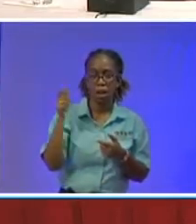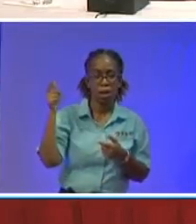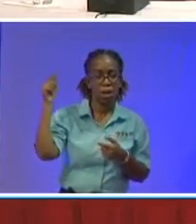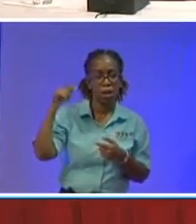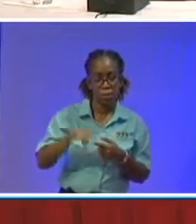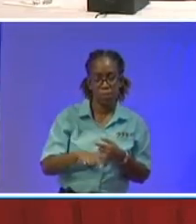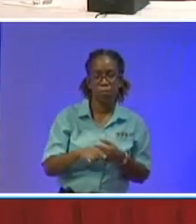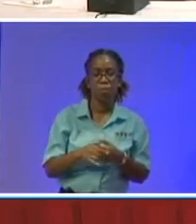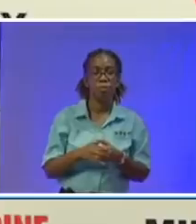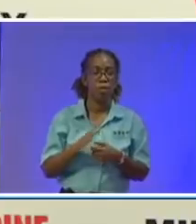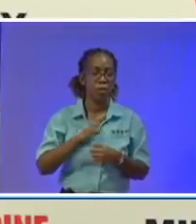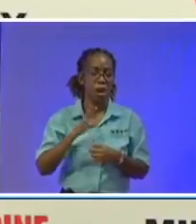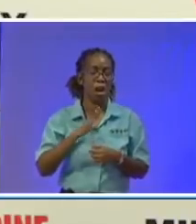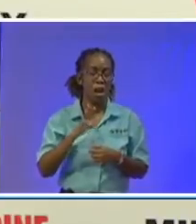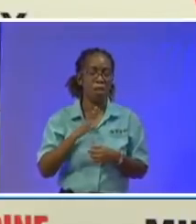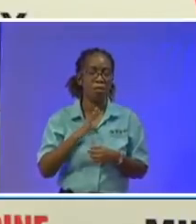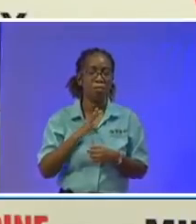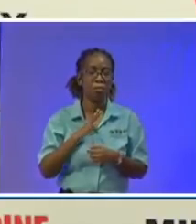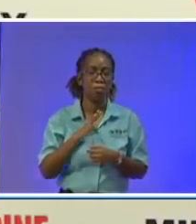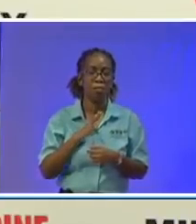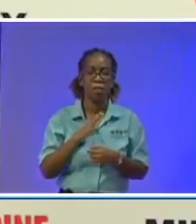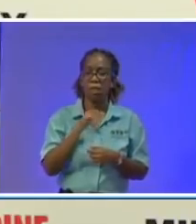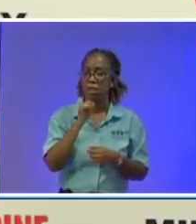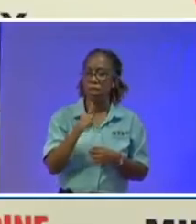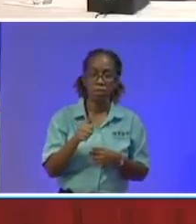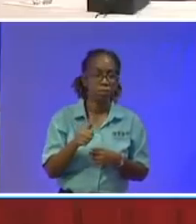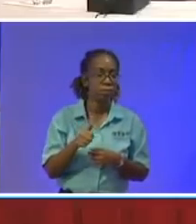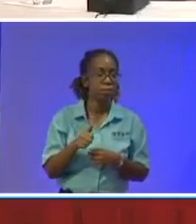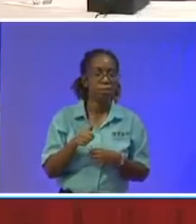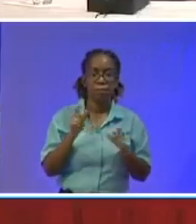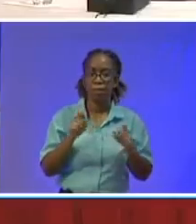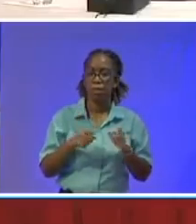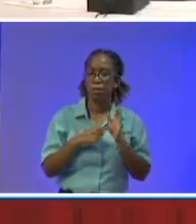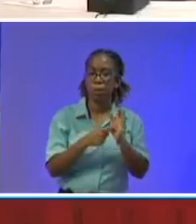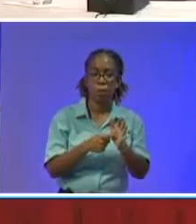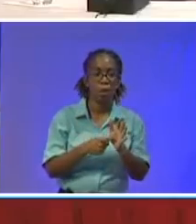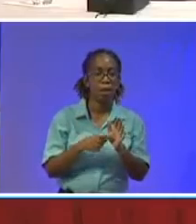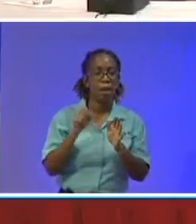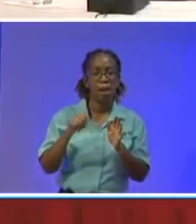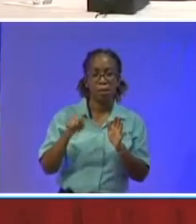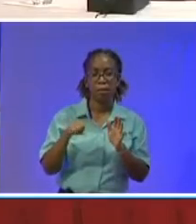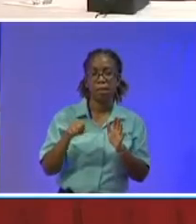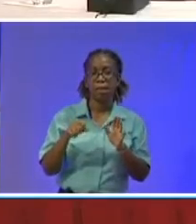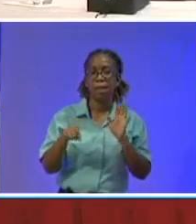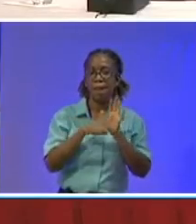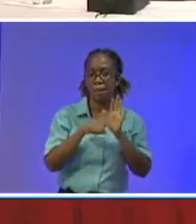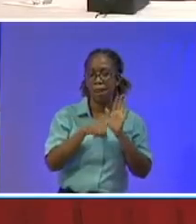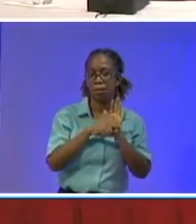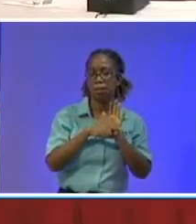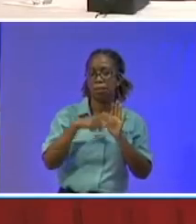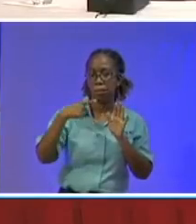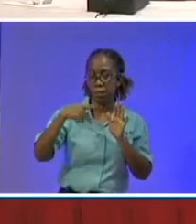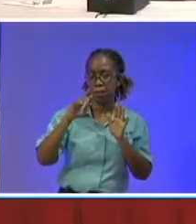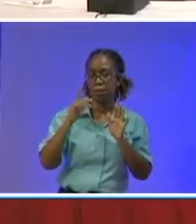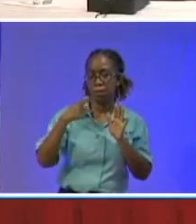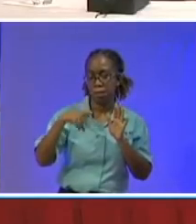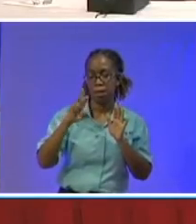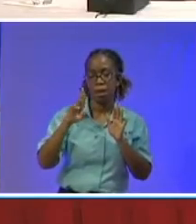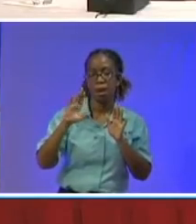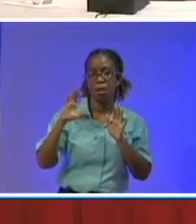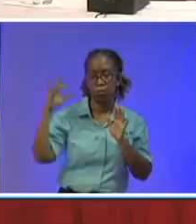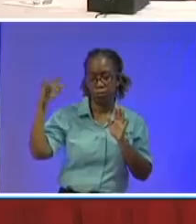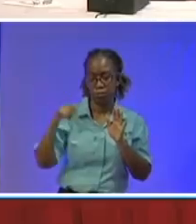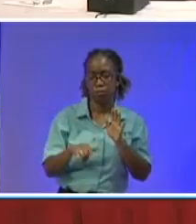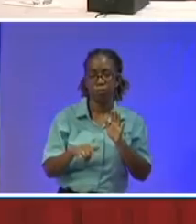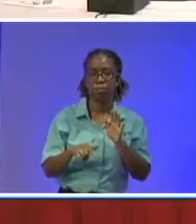hours before entry as well. Thank you very much, CMO. We go back to azp.com